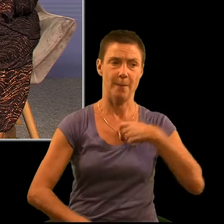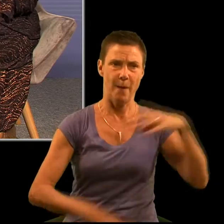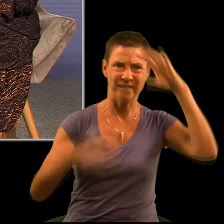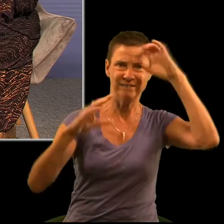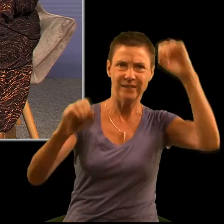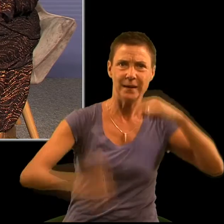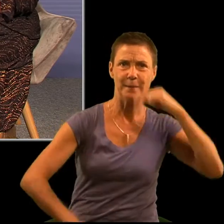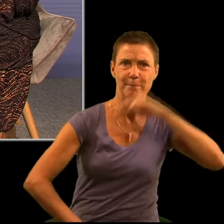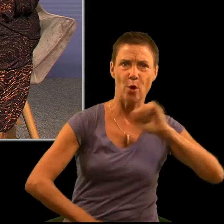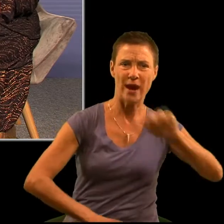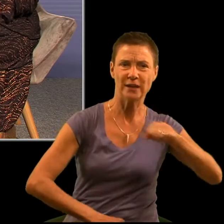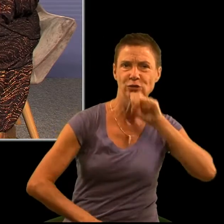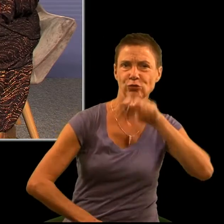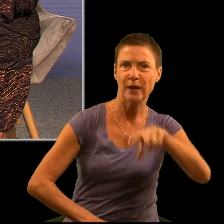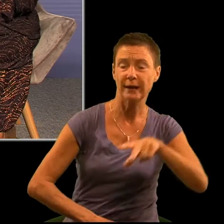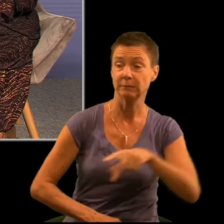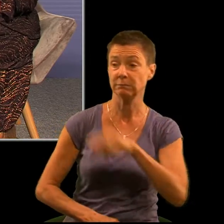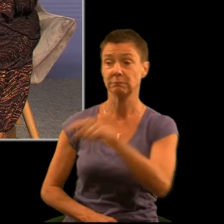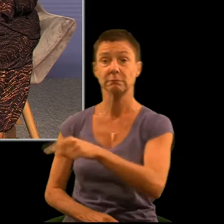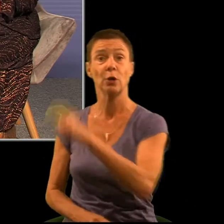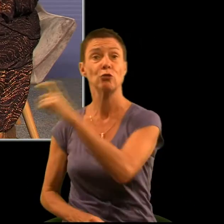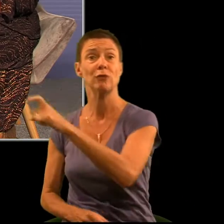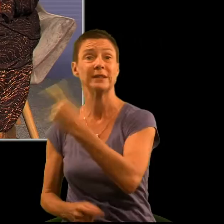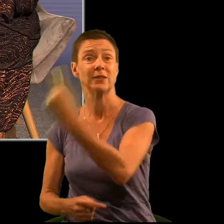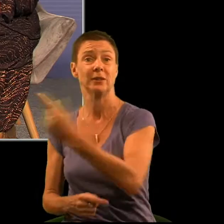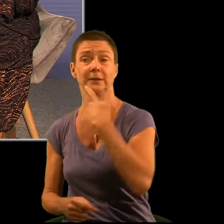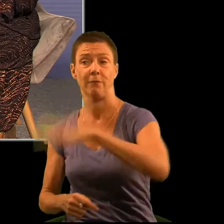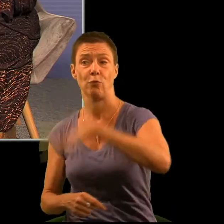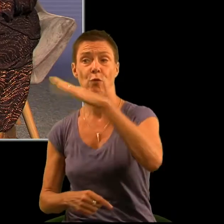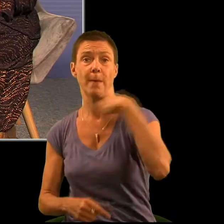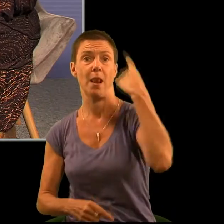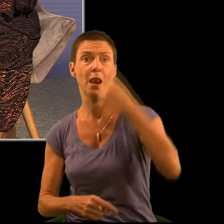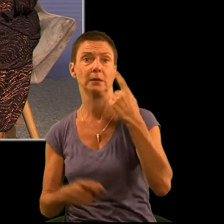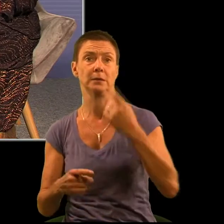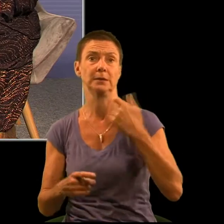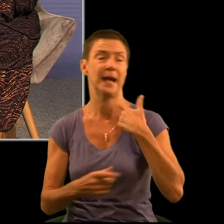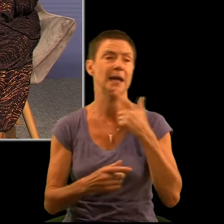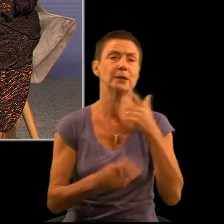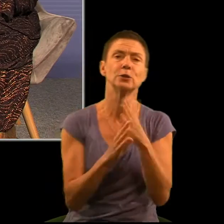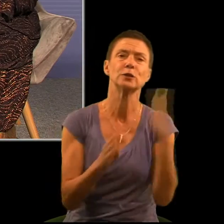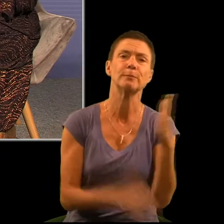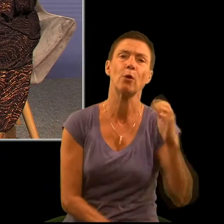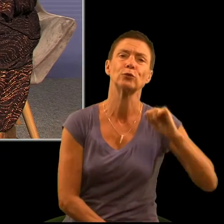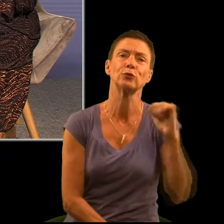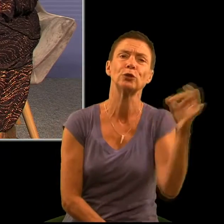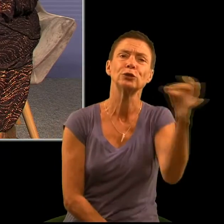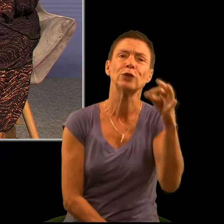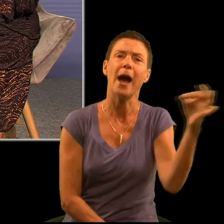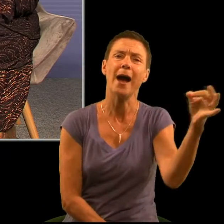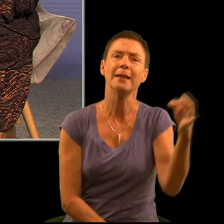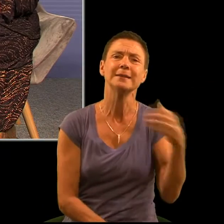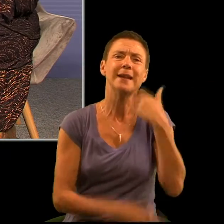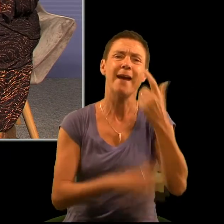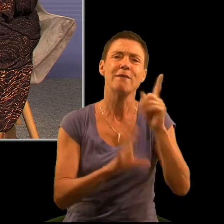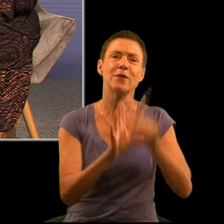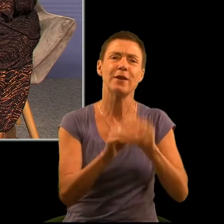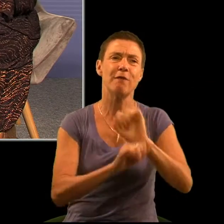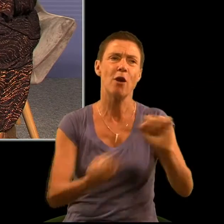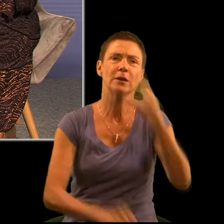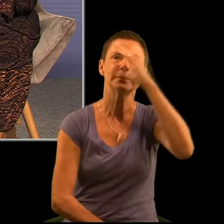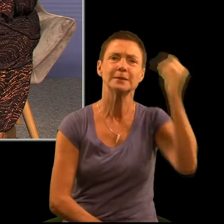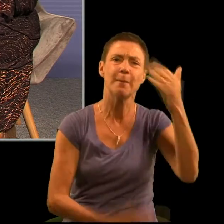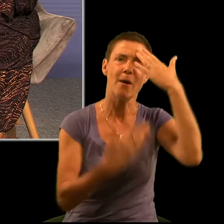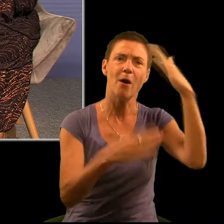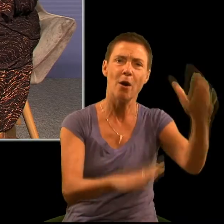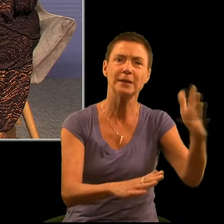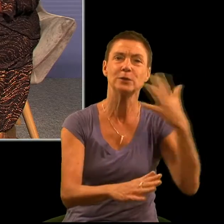and his dragon. Cressida grew up in London and spent her summer holidays on a small island off the west coast of Scotland, where she says she first began